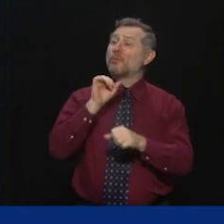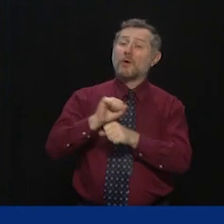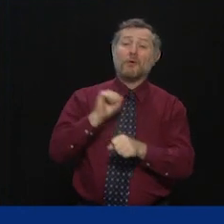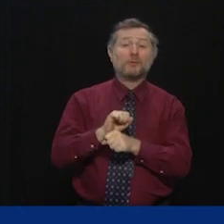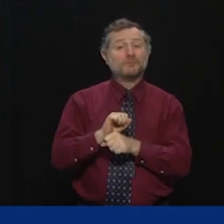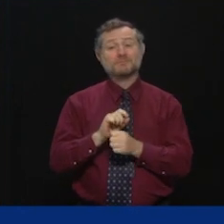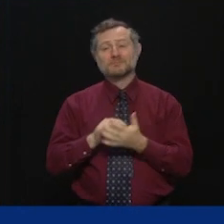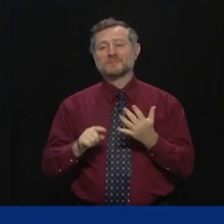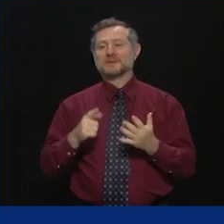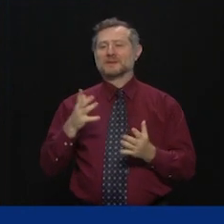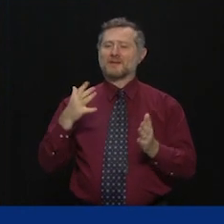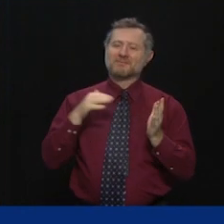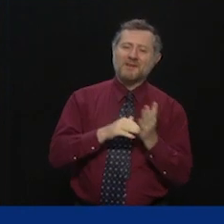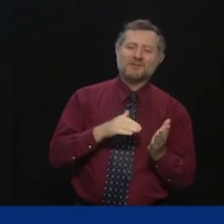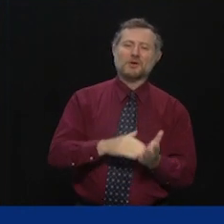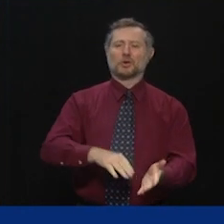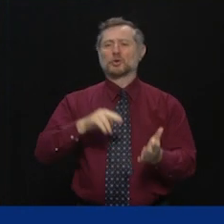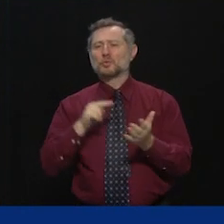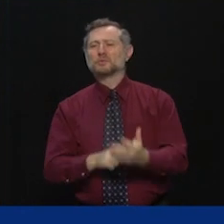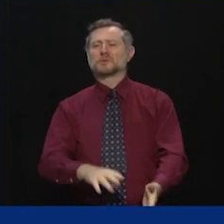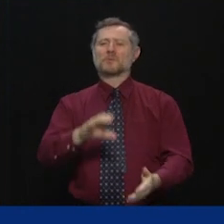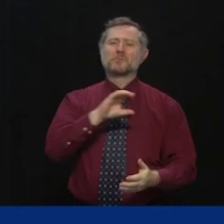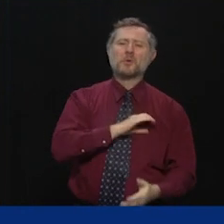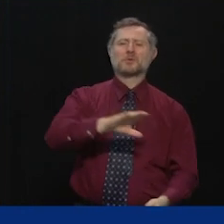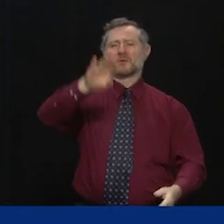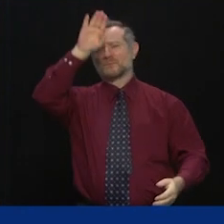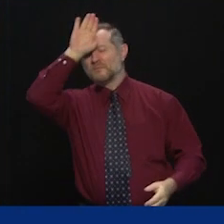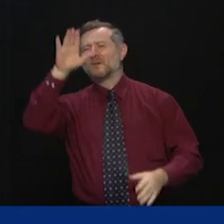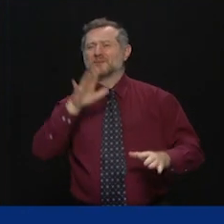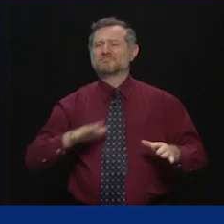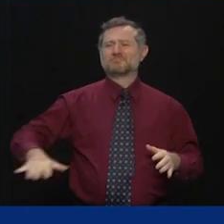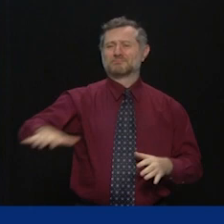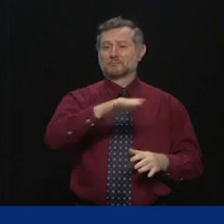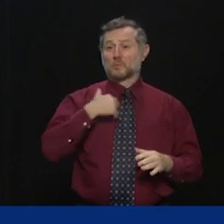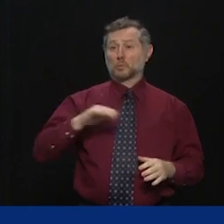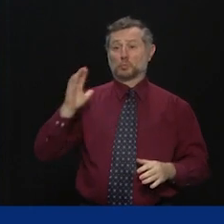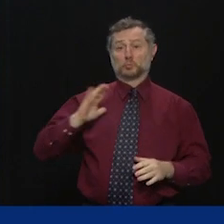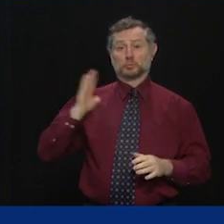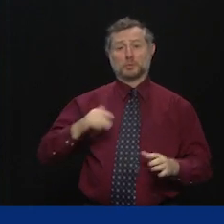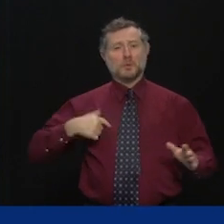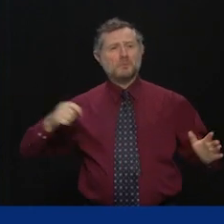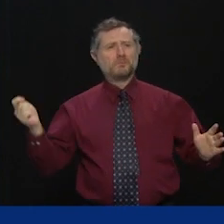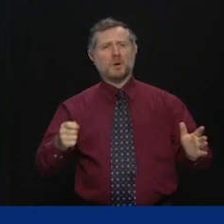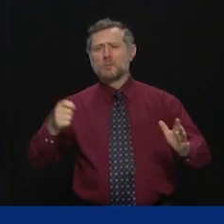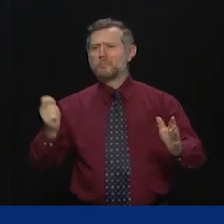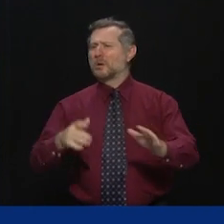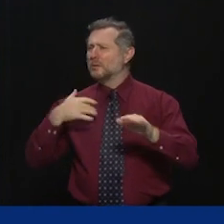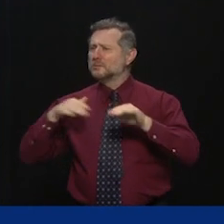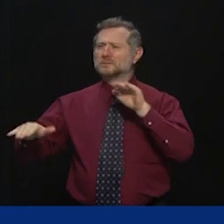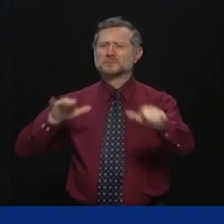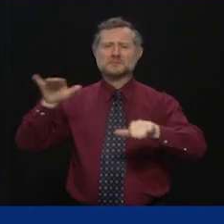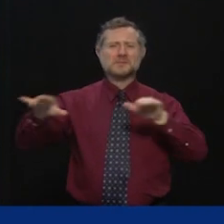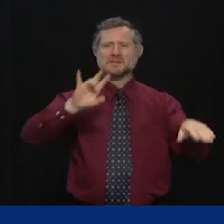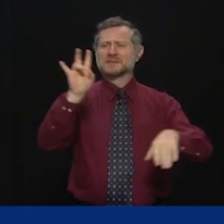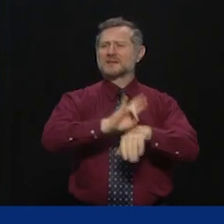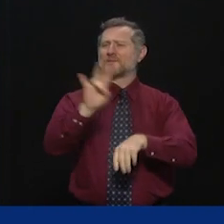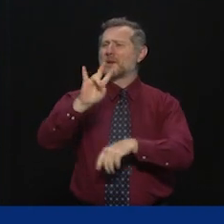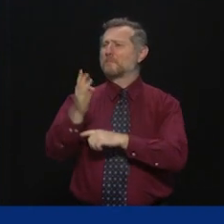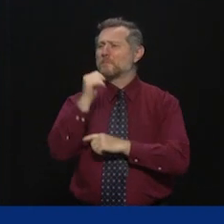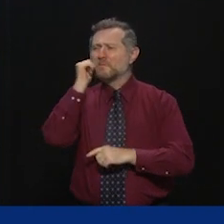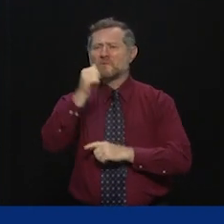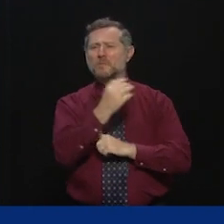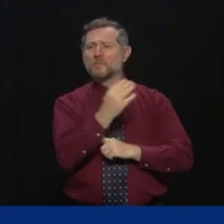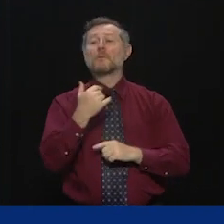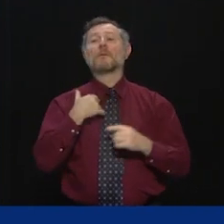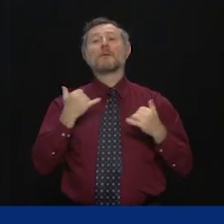healthcare heroes. We used to bang pots for them at 7 p.m., but we should continue to give them a round of applause because without them, we would not be throughout this pandemic.